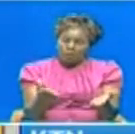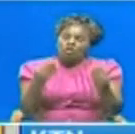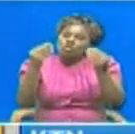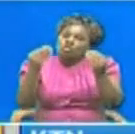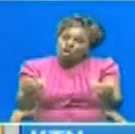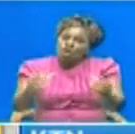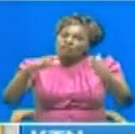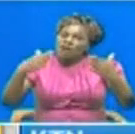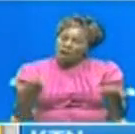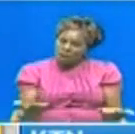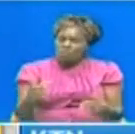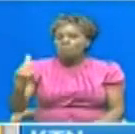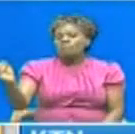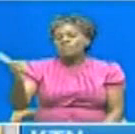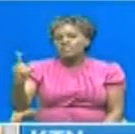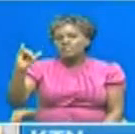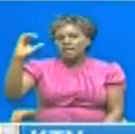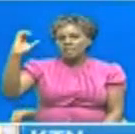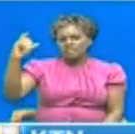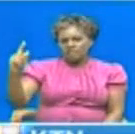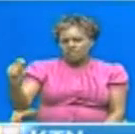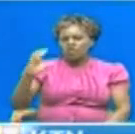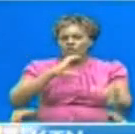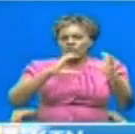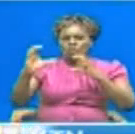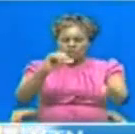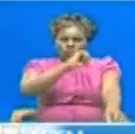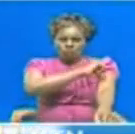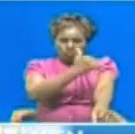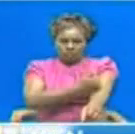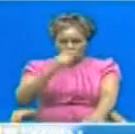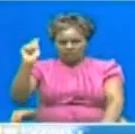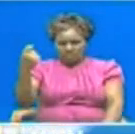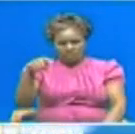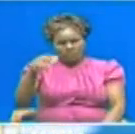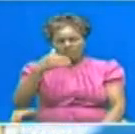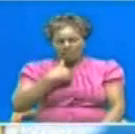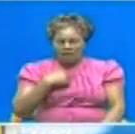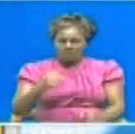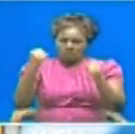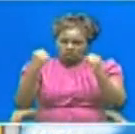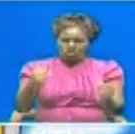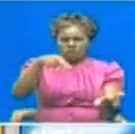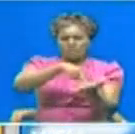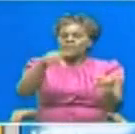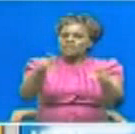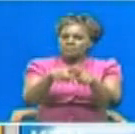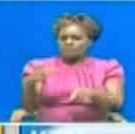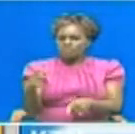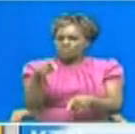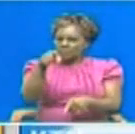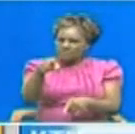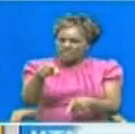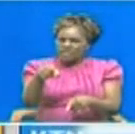Where the Ministry of ICT, the Communications Authority of Kenya, has their hardline stance, and the media houses are saying they will not